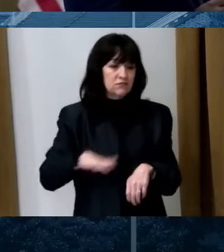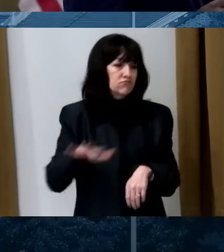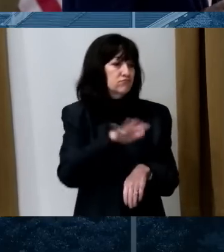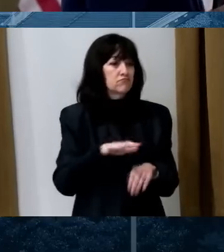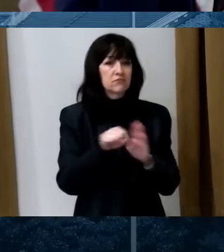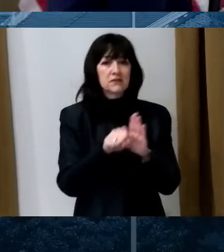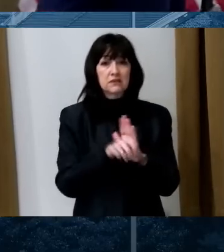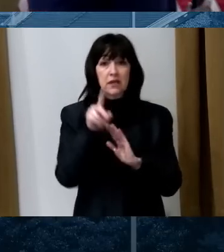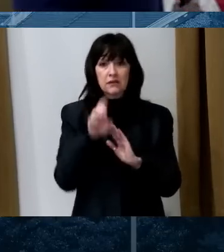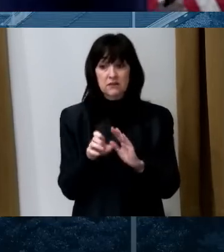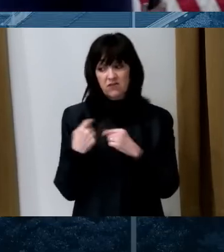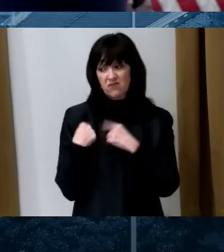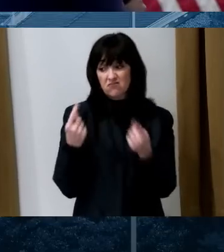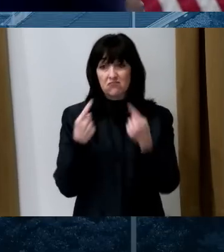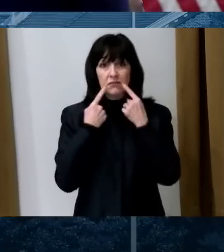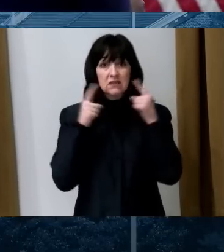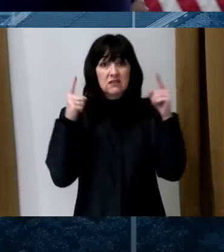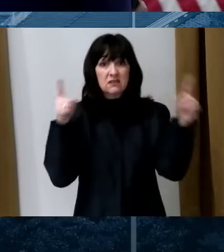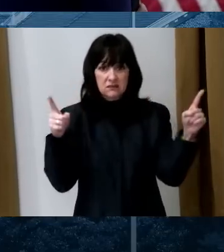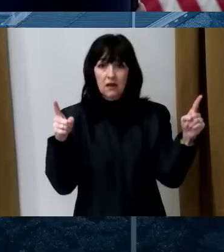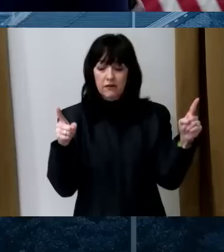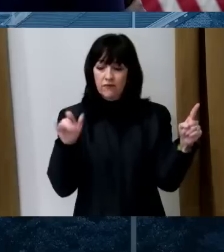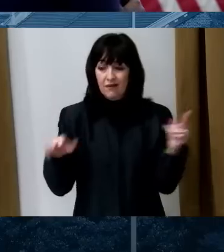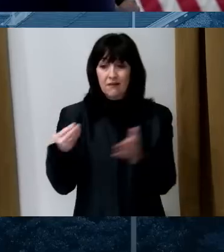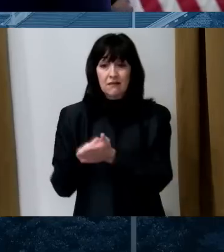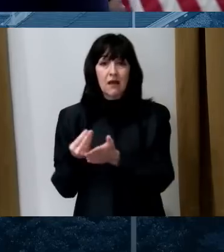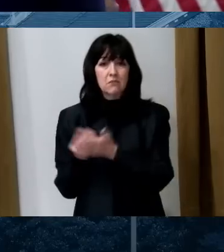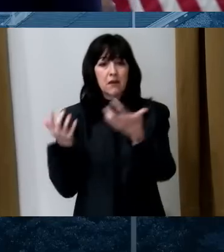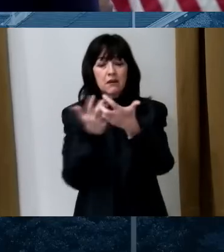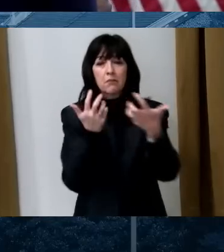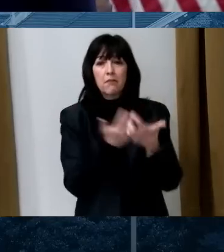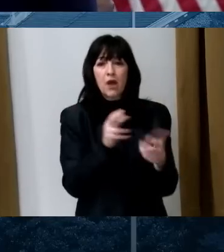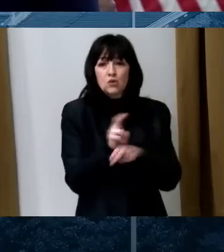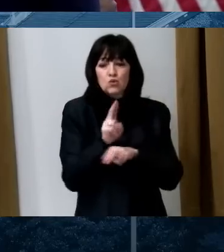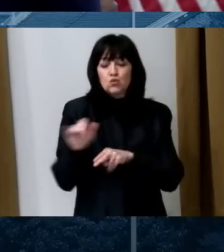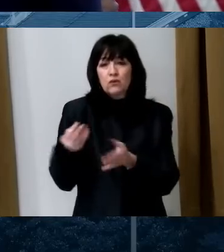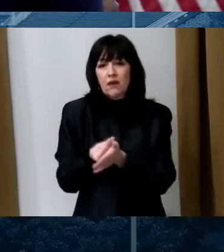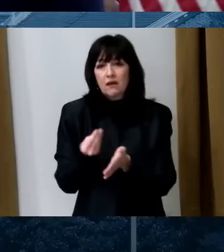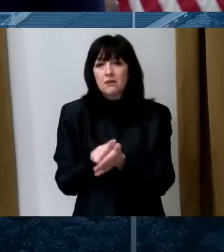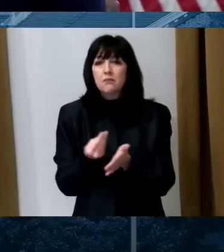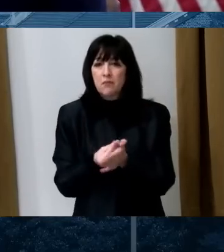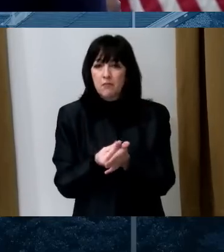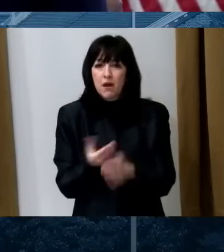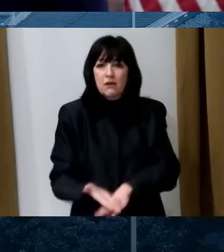those have been very successful, and these dollars are going to go to match and leverage more of those funds.